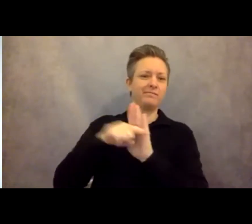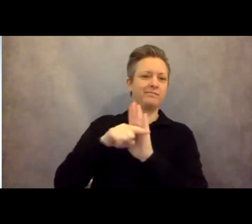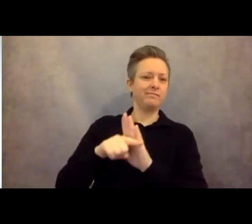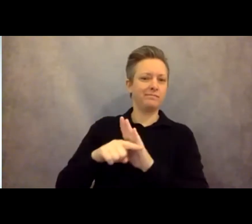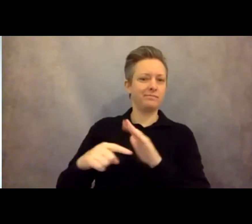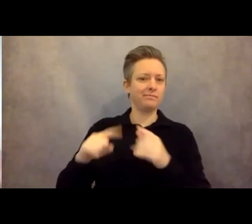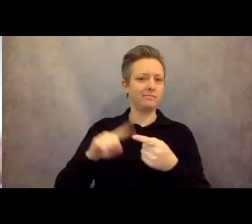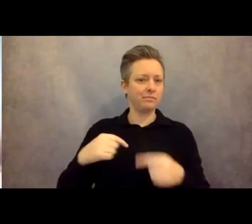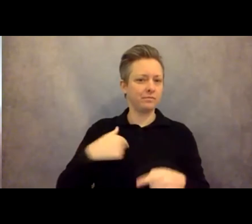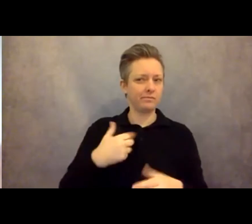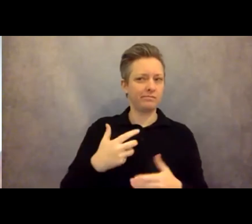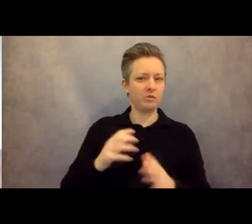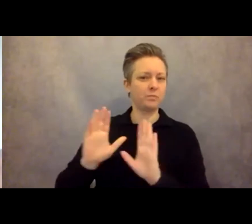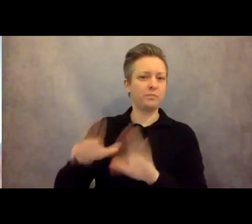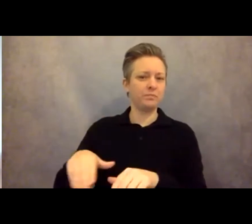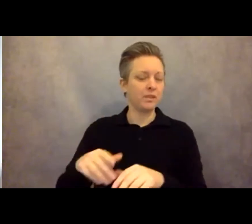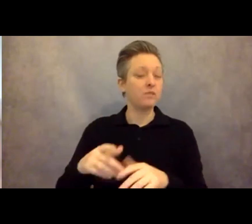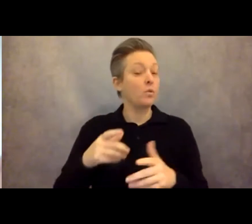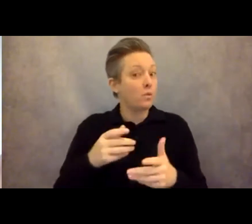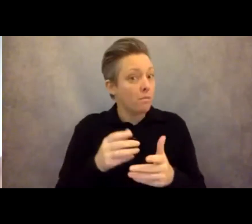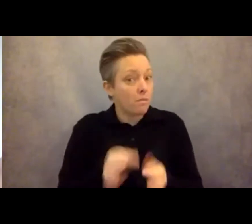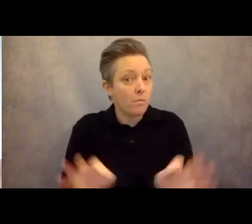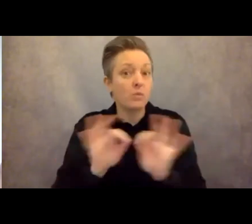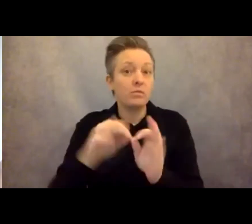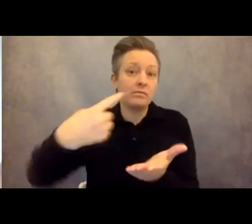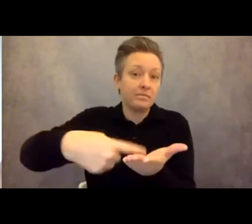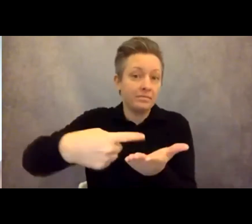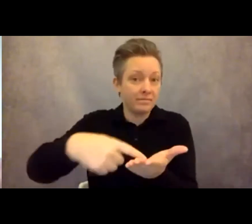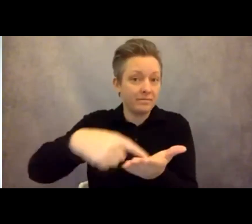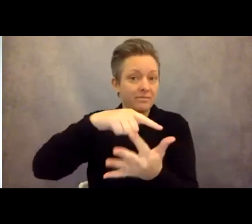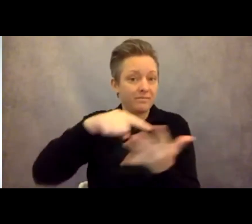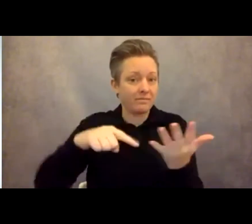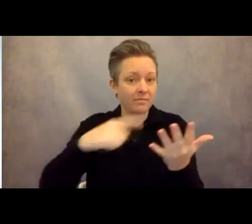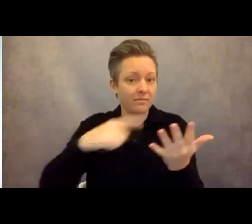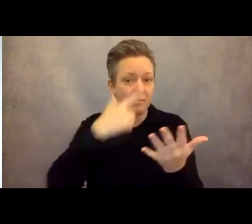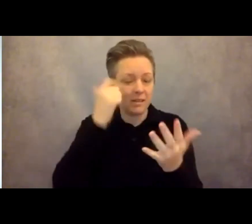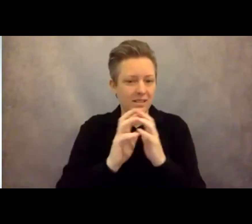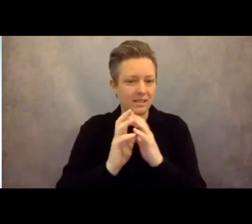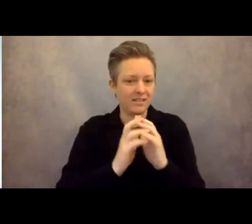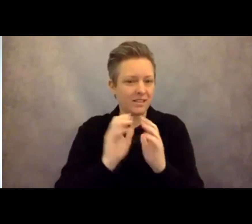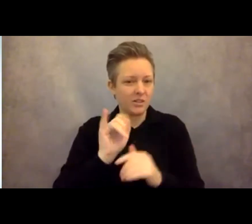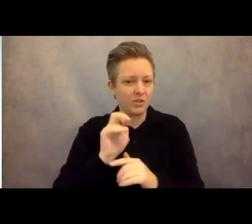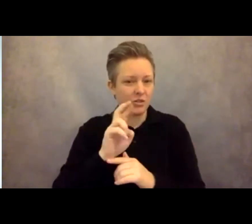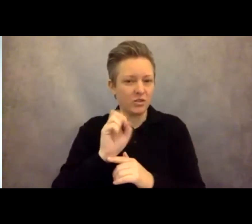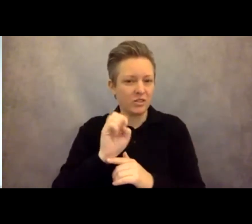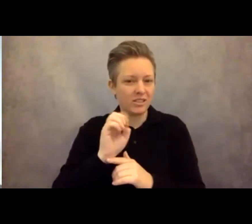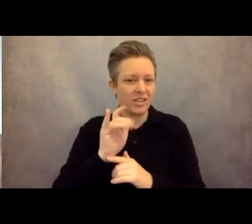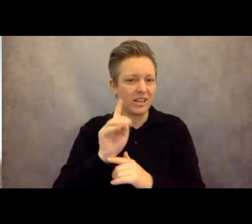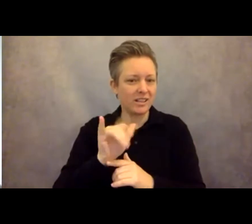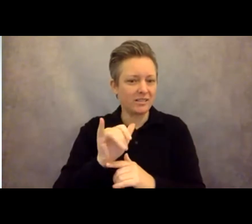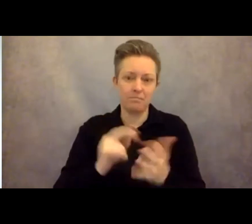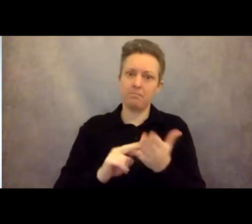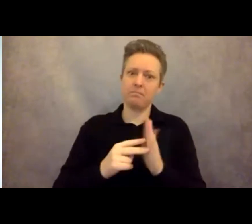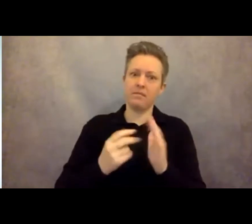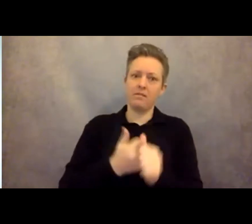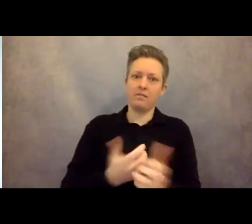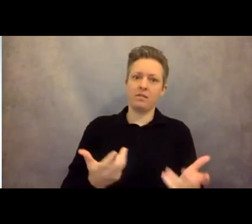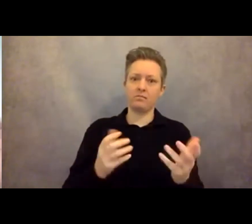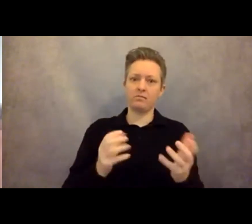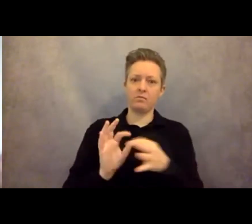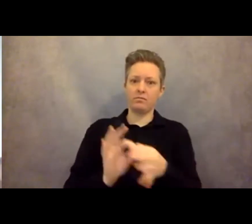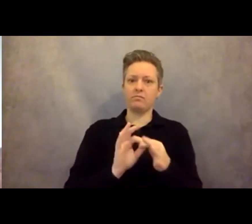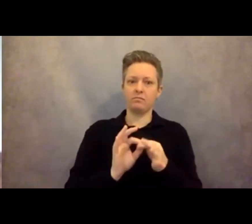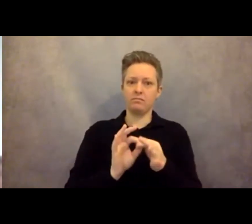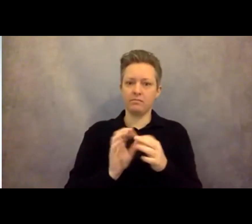to have because, again, intersectionality, all these things are related. And so when we're not talking about race and